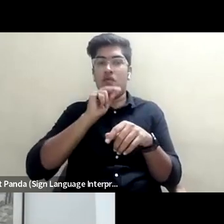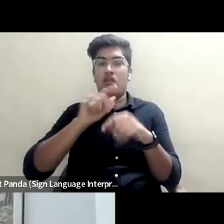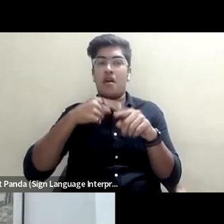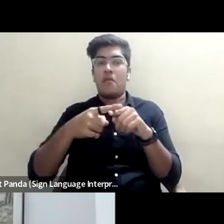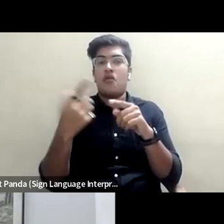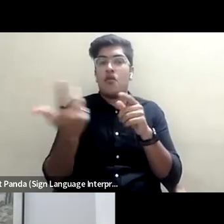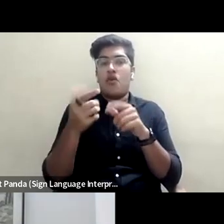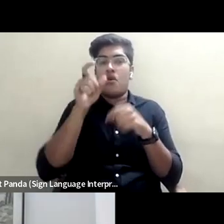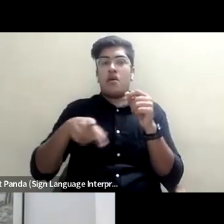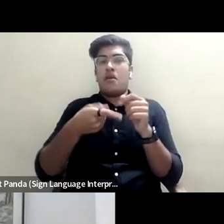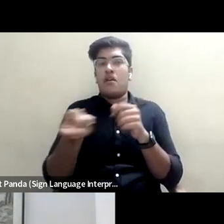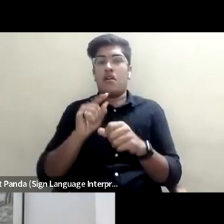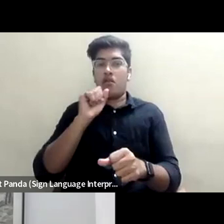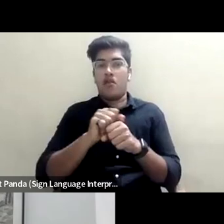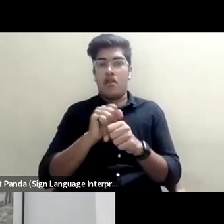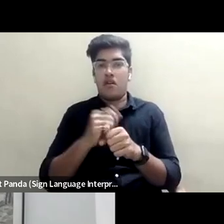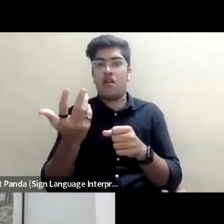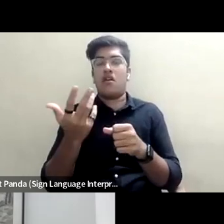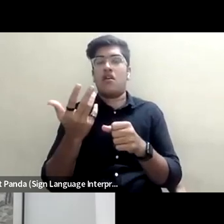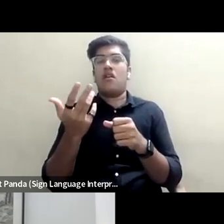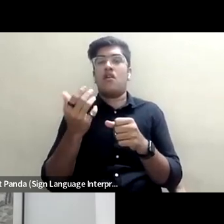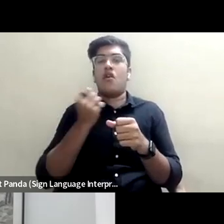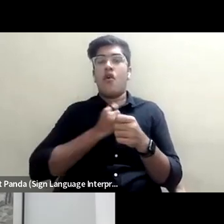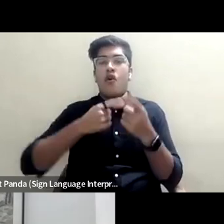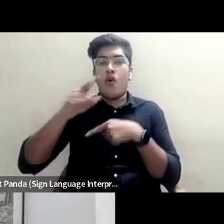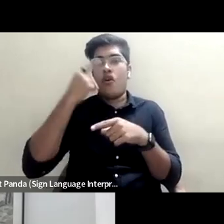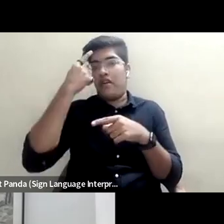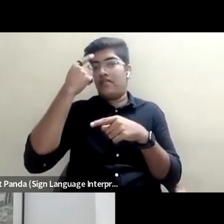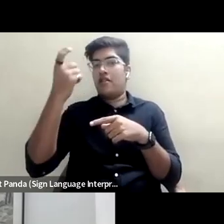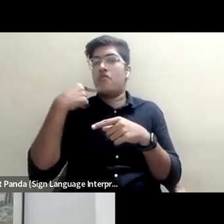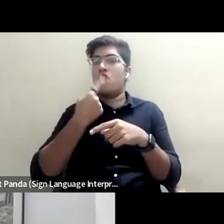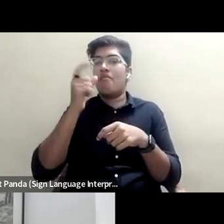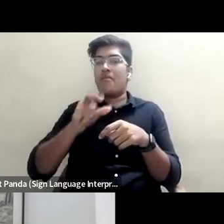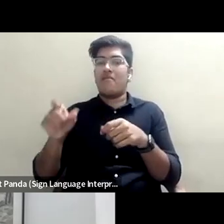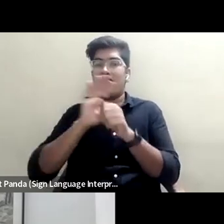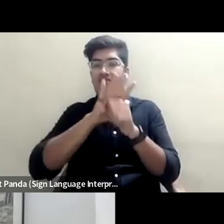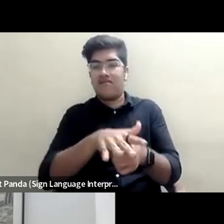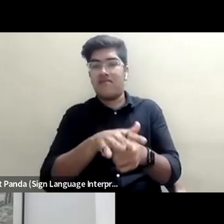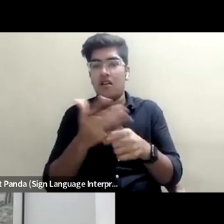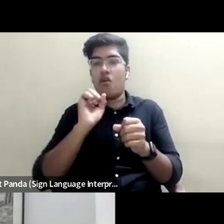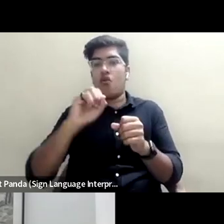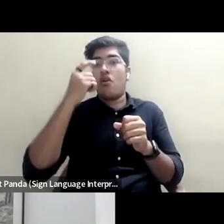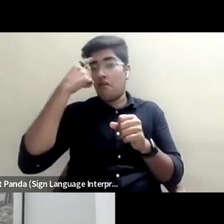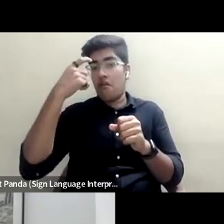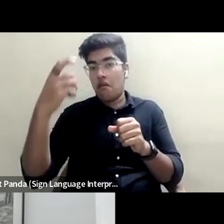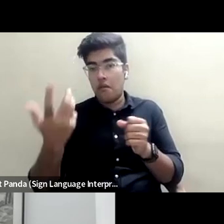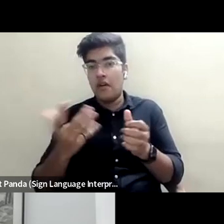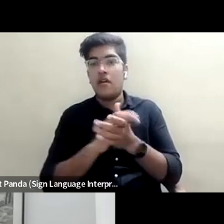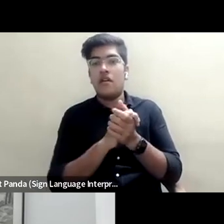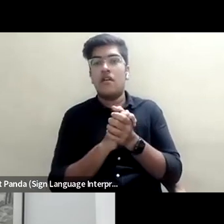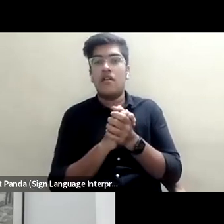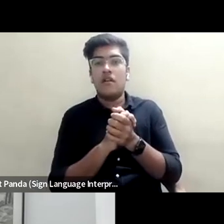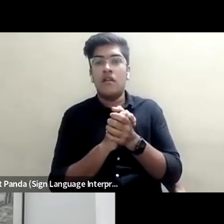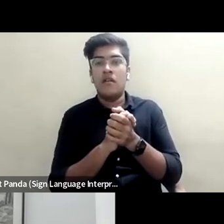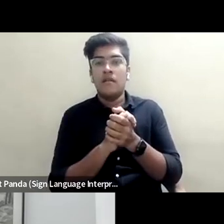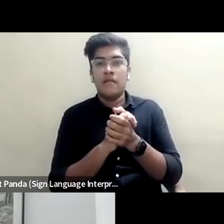Constitution, the vocabulary of the dreams of our dispossessed people. What is a Constitution? I would